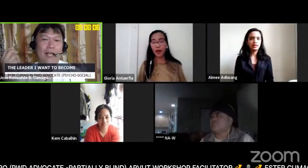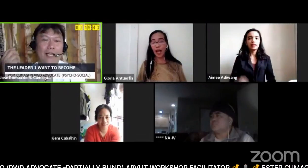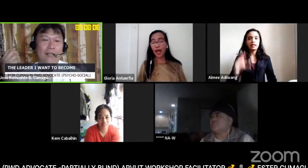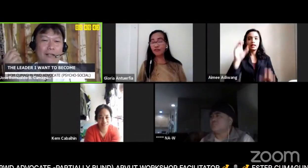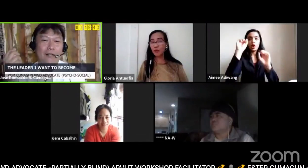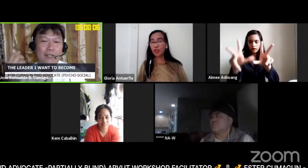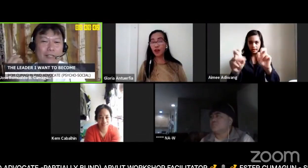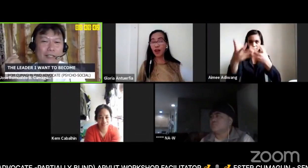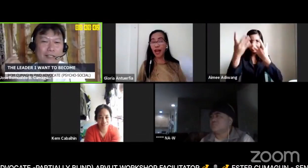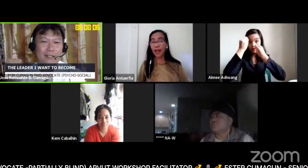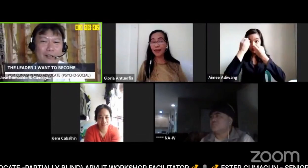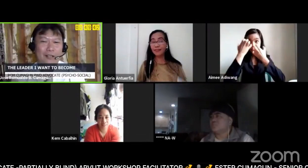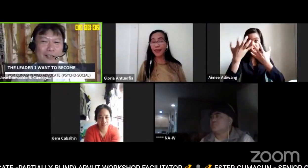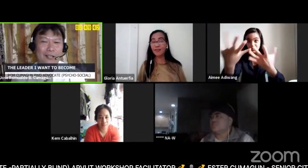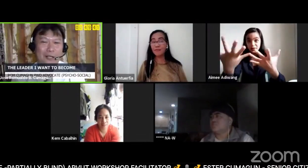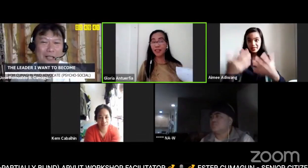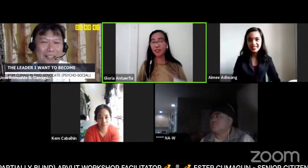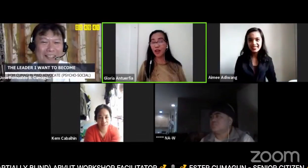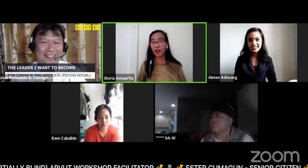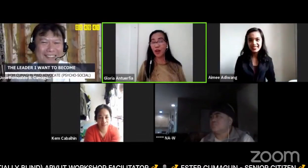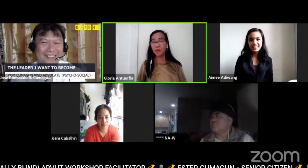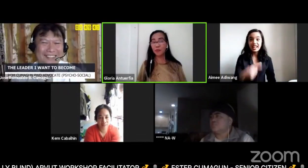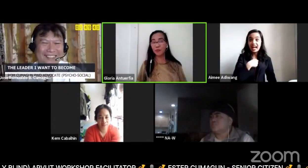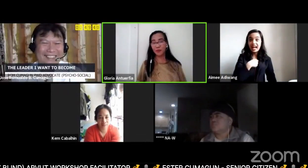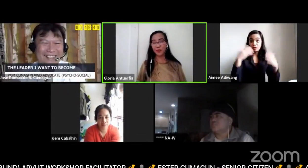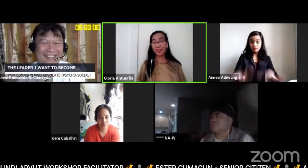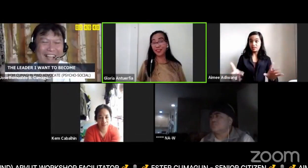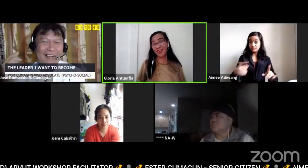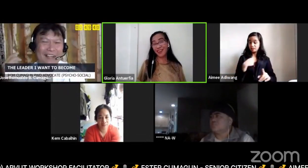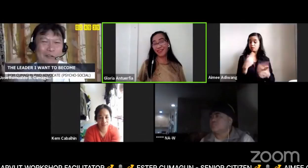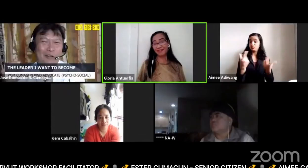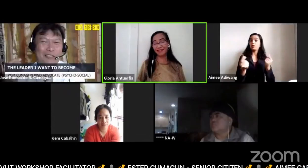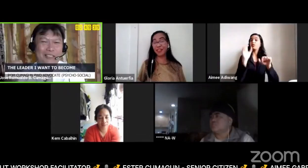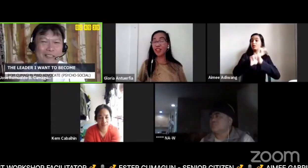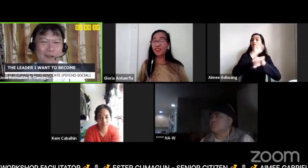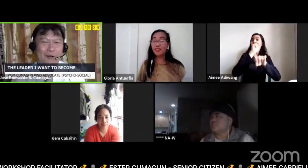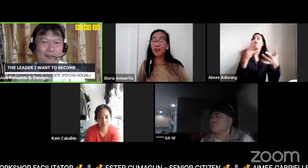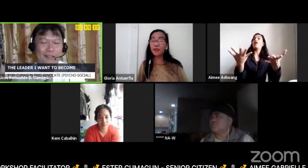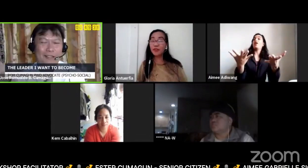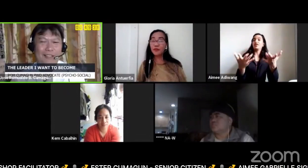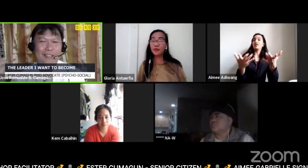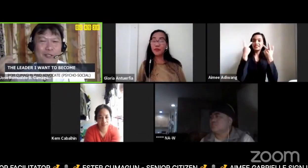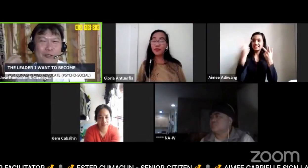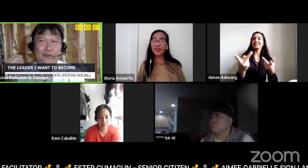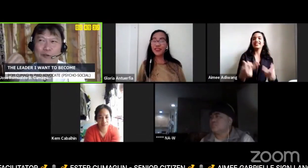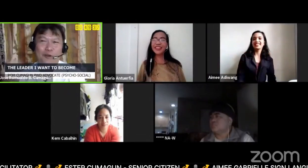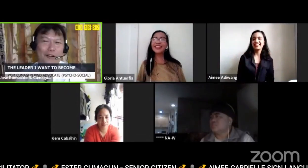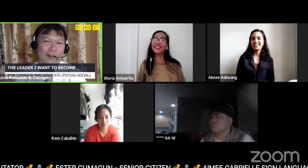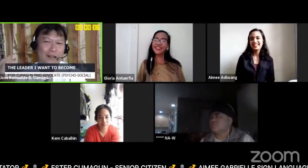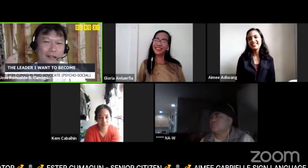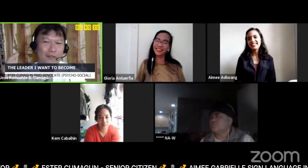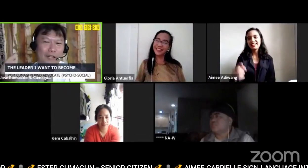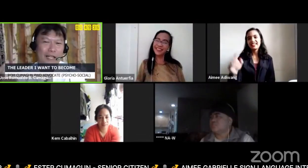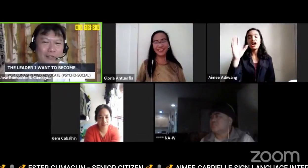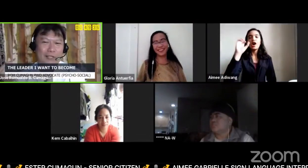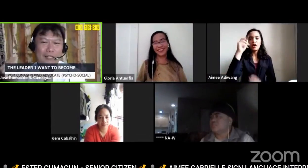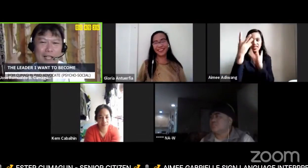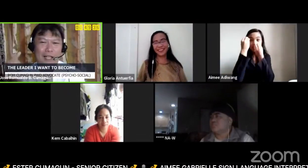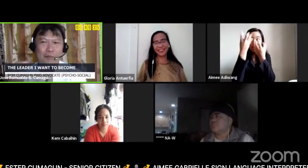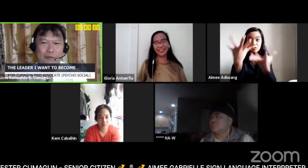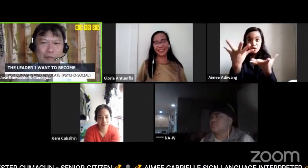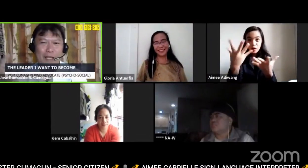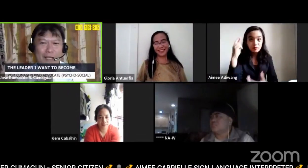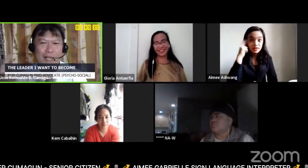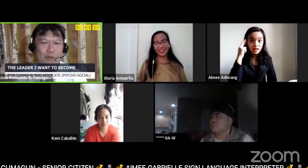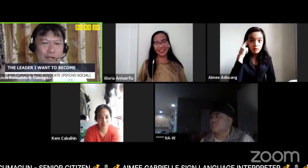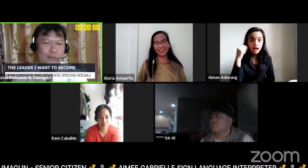everybody, I after we talk, requested I did my job. See? I That requested Glo for